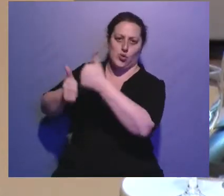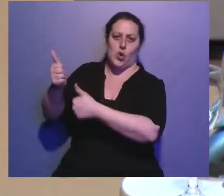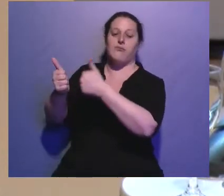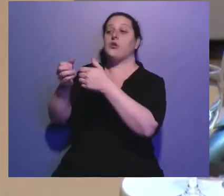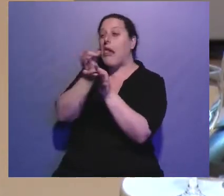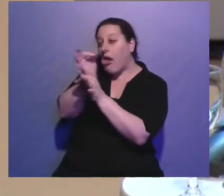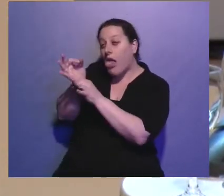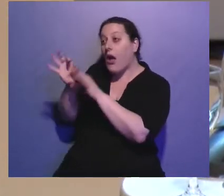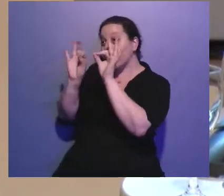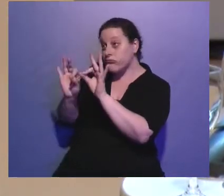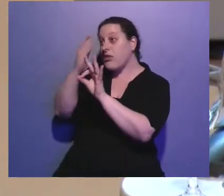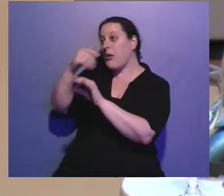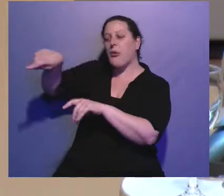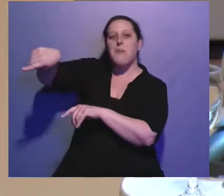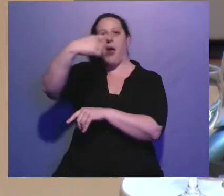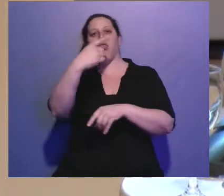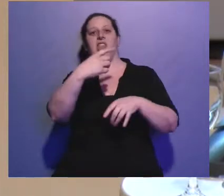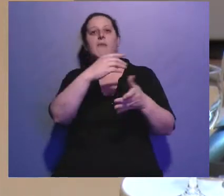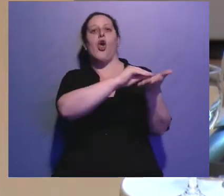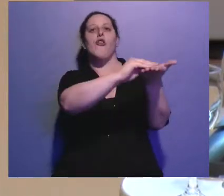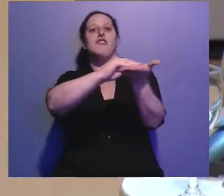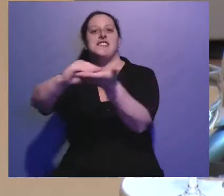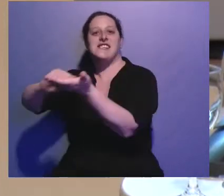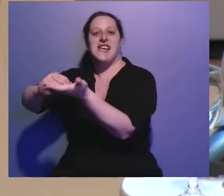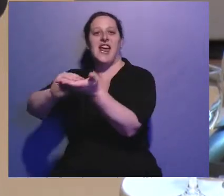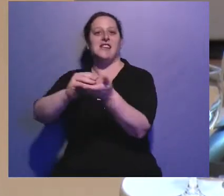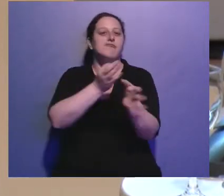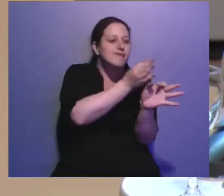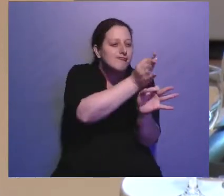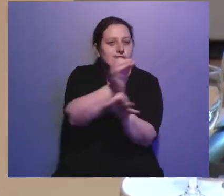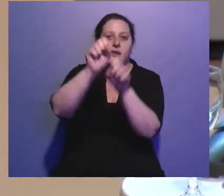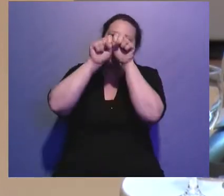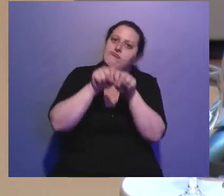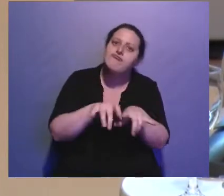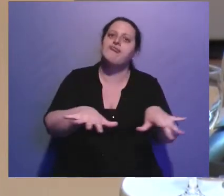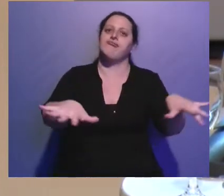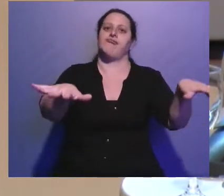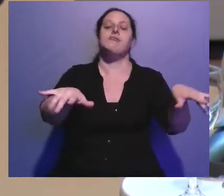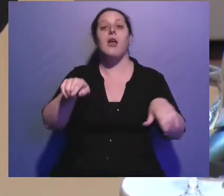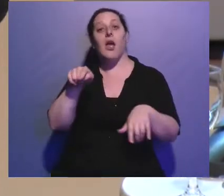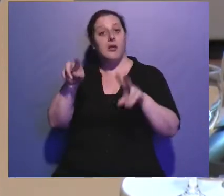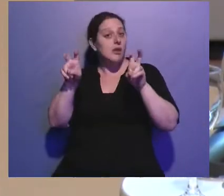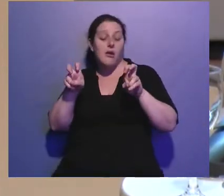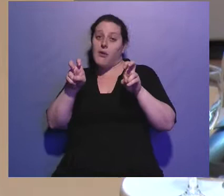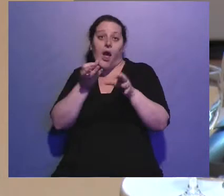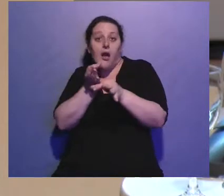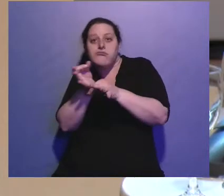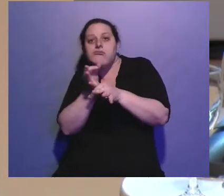a competitive process, so they go to these offices to teach, to train.